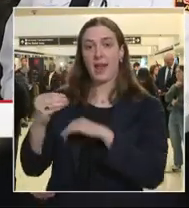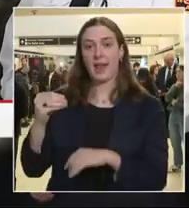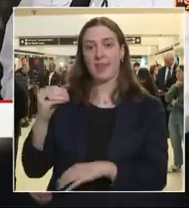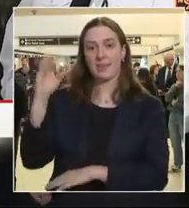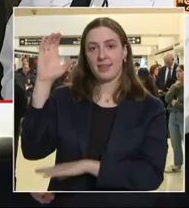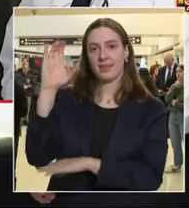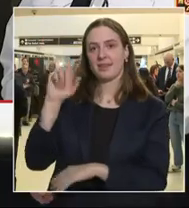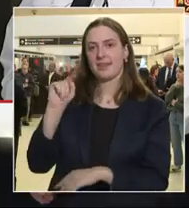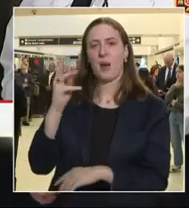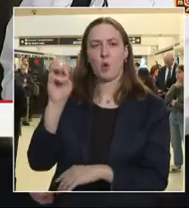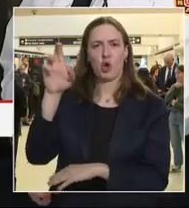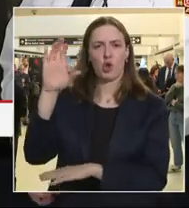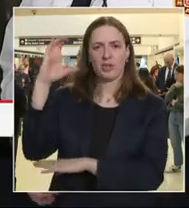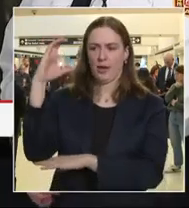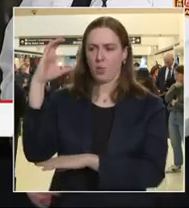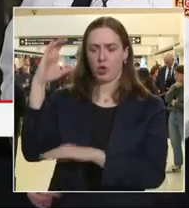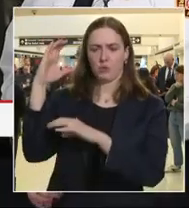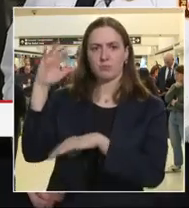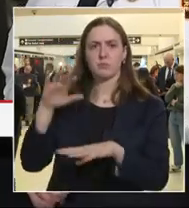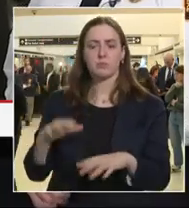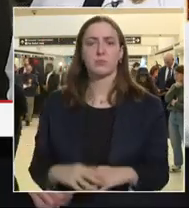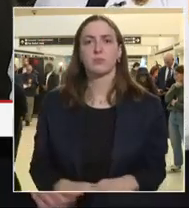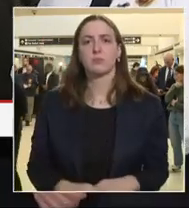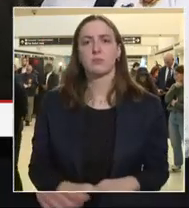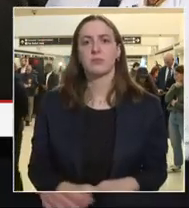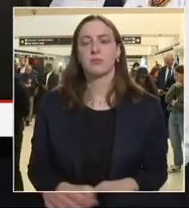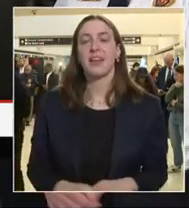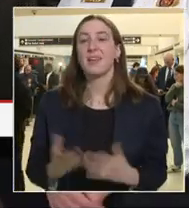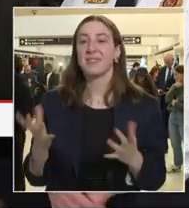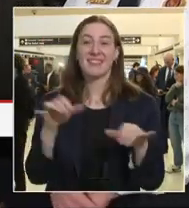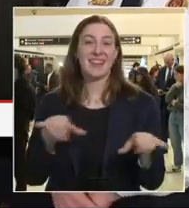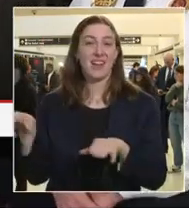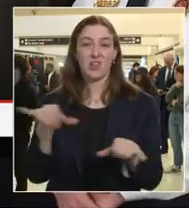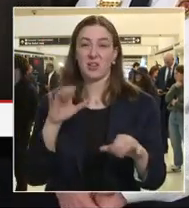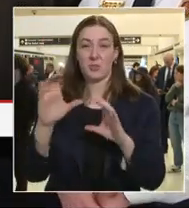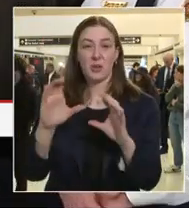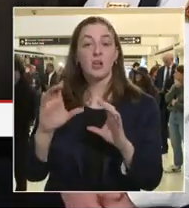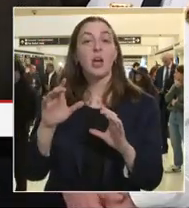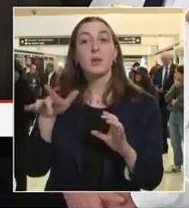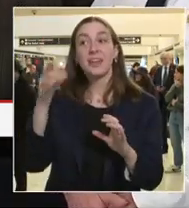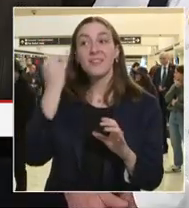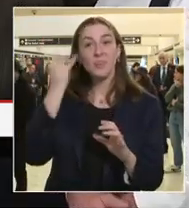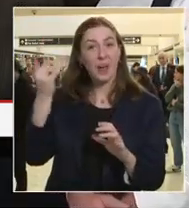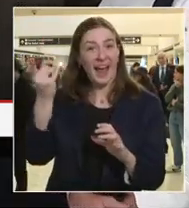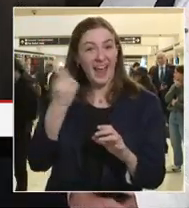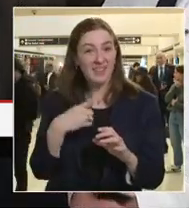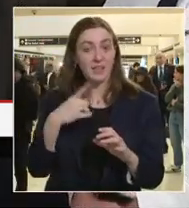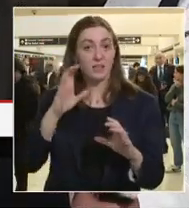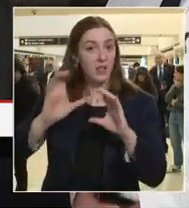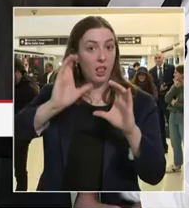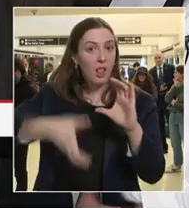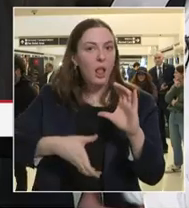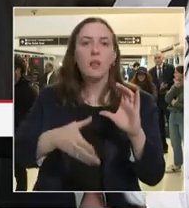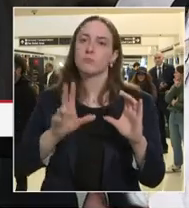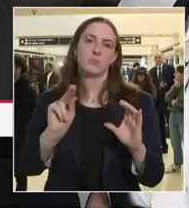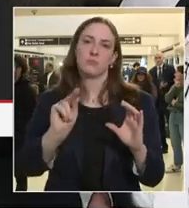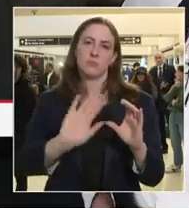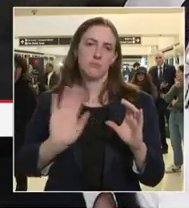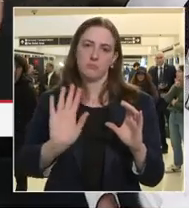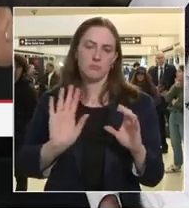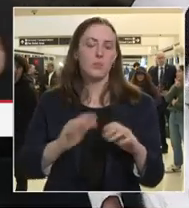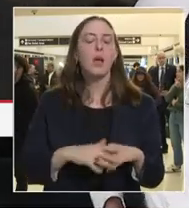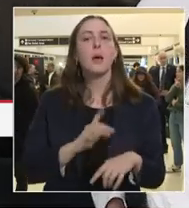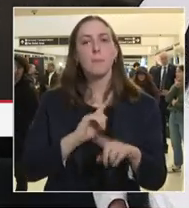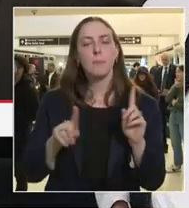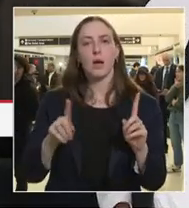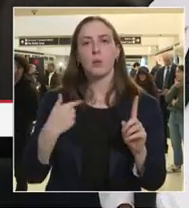say, standard communication. So there was not a breakdown, if that's your question, in communication between the military helicopter